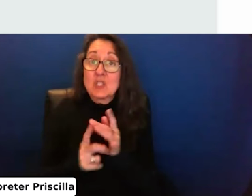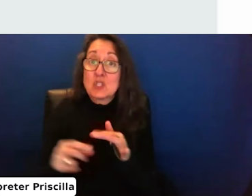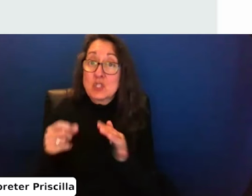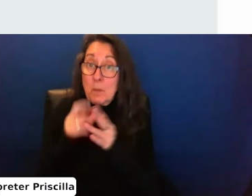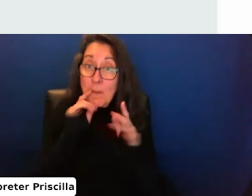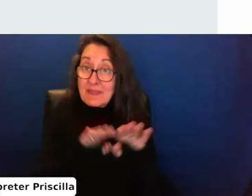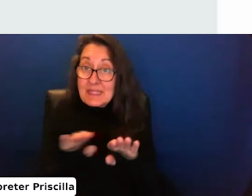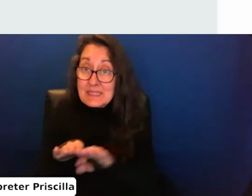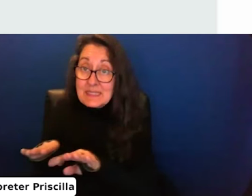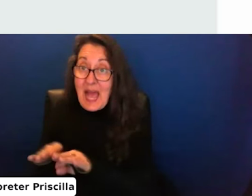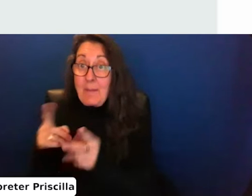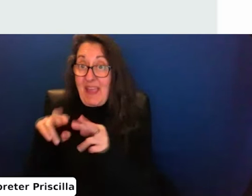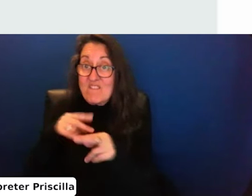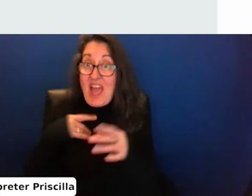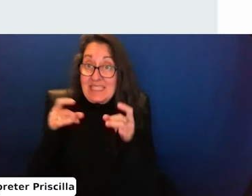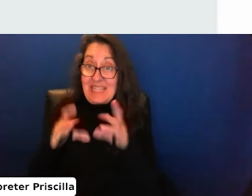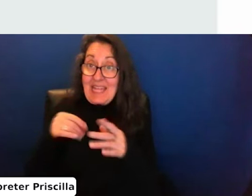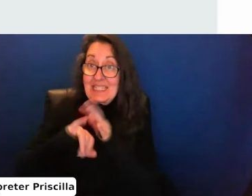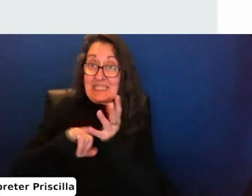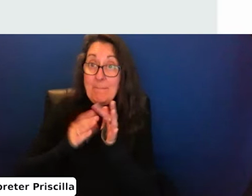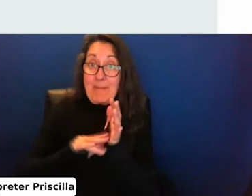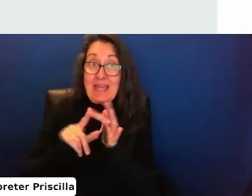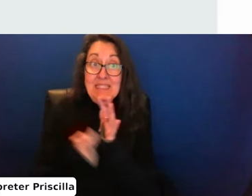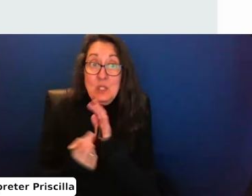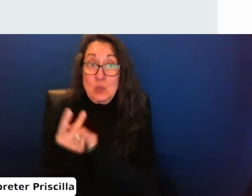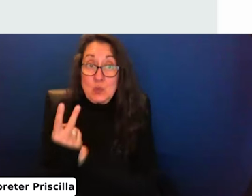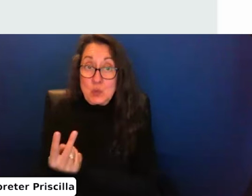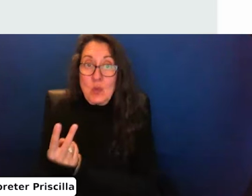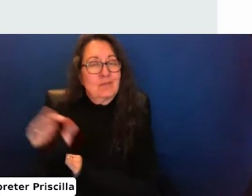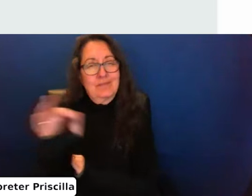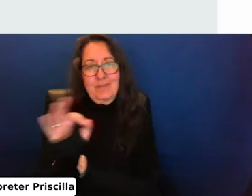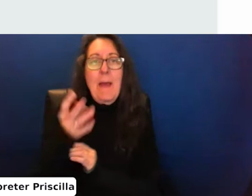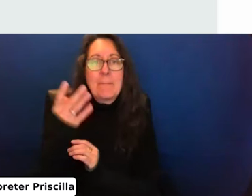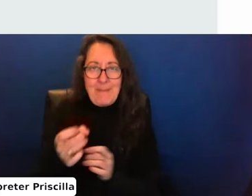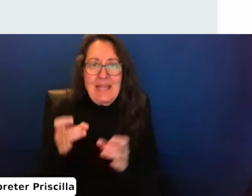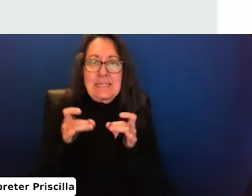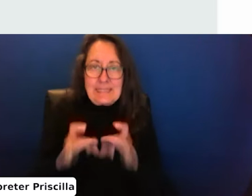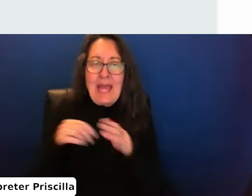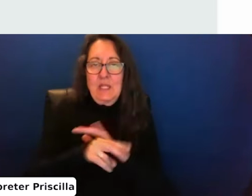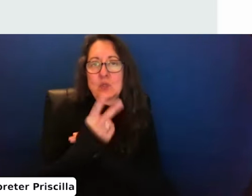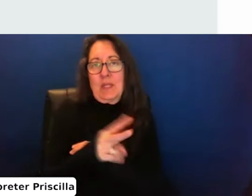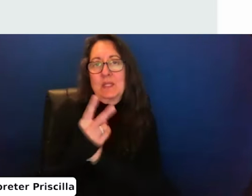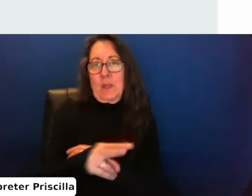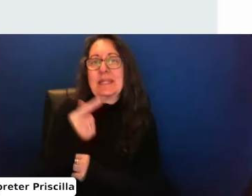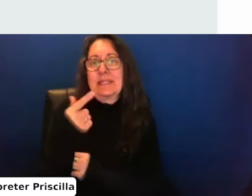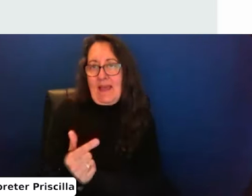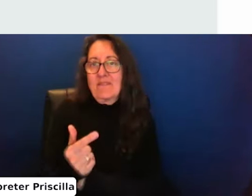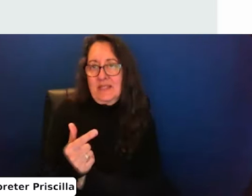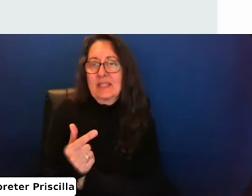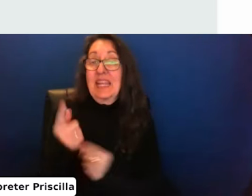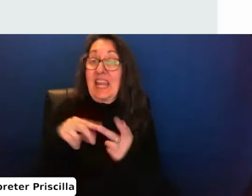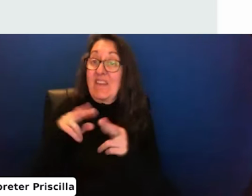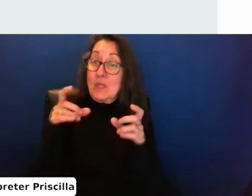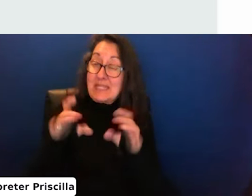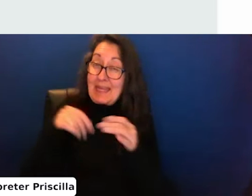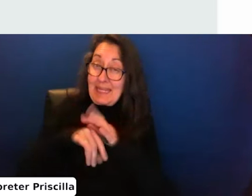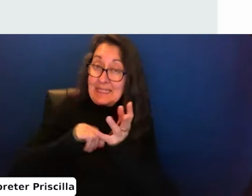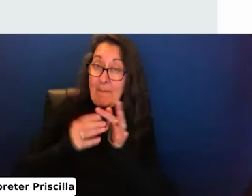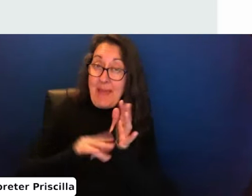2, 2027, then you are welcome and eligible to apply. As long as you